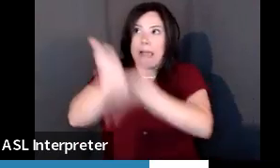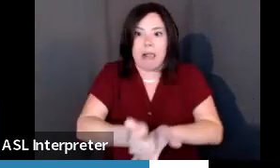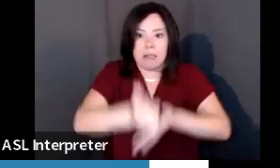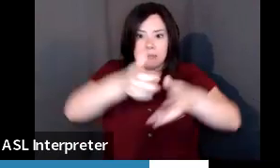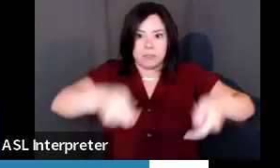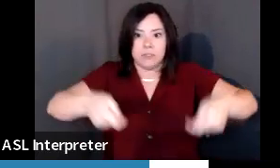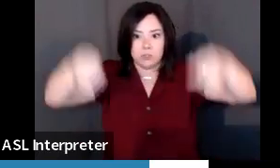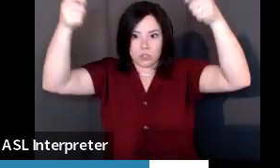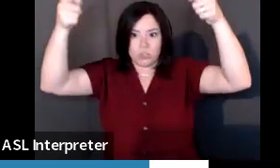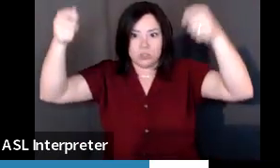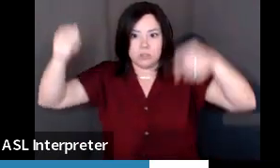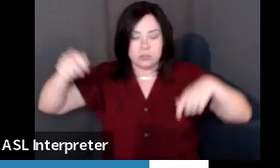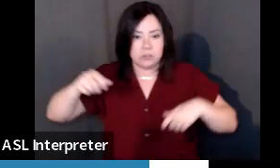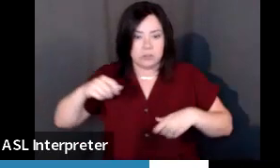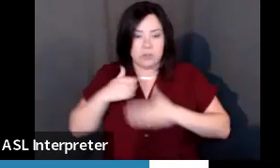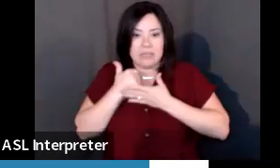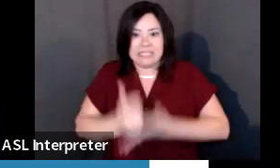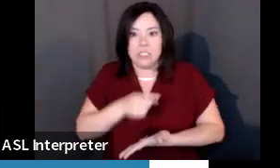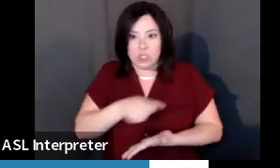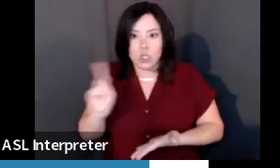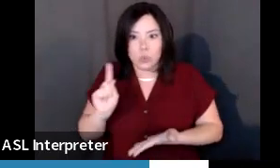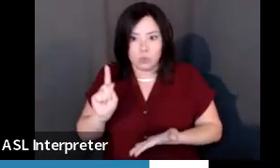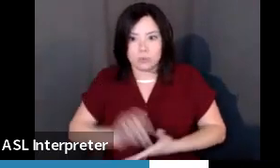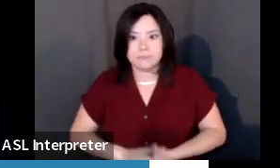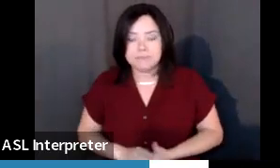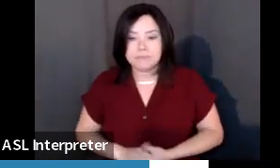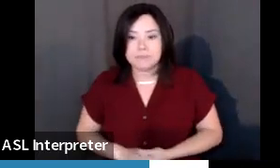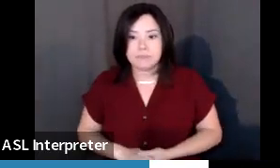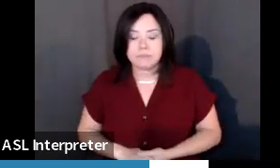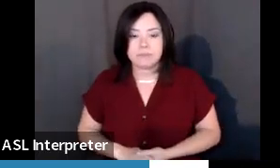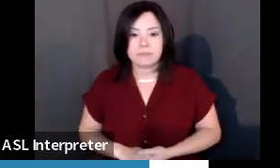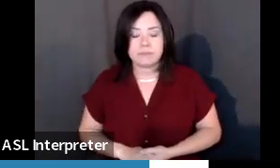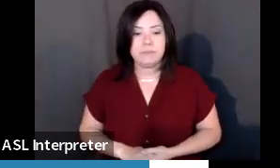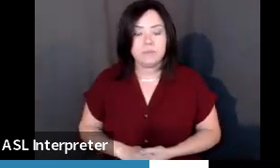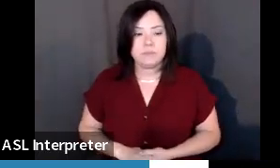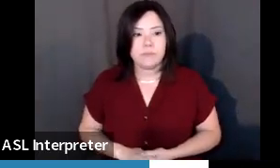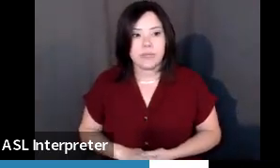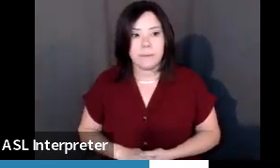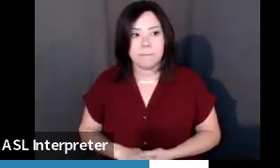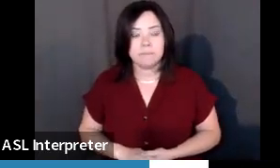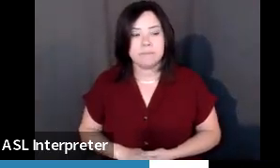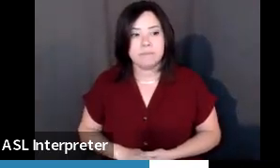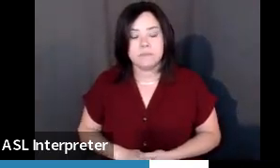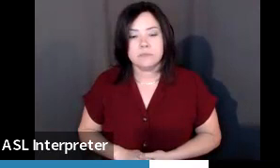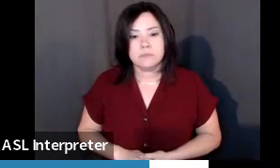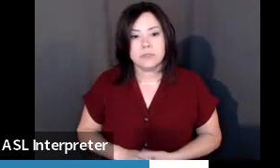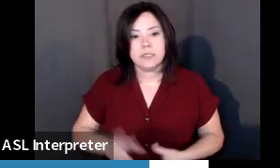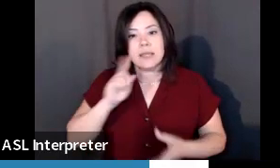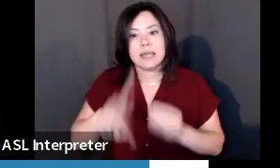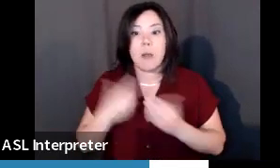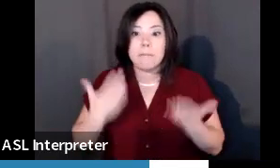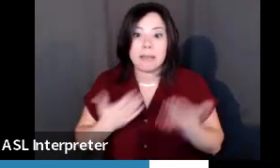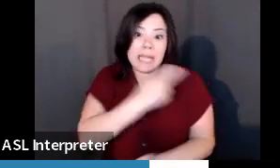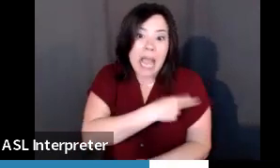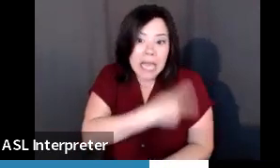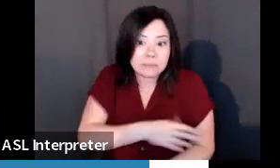be something that's going to assist you in lifting an individual. Thinking of maybe it's a hospital